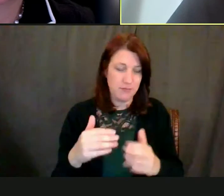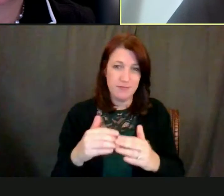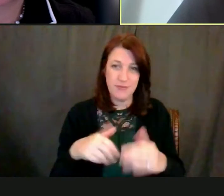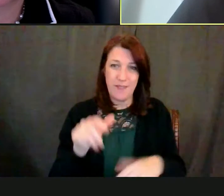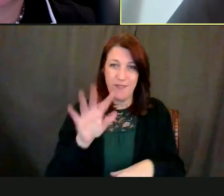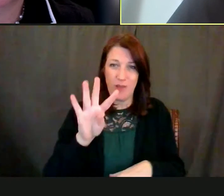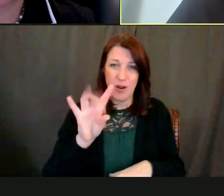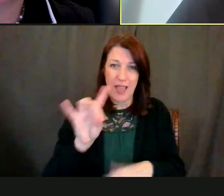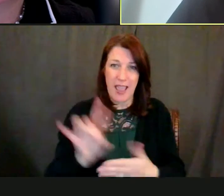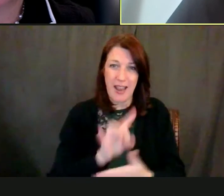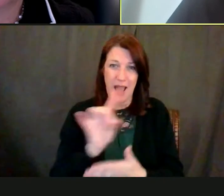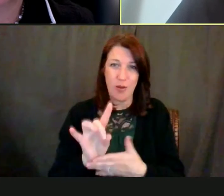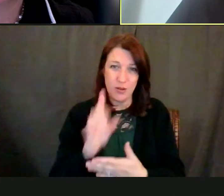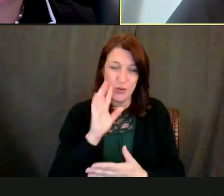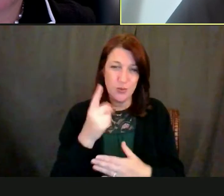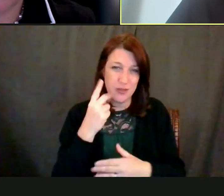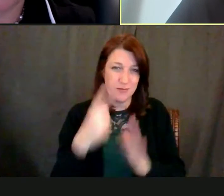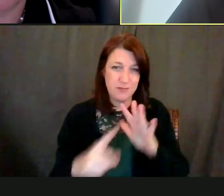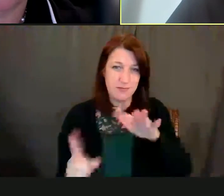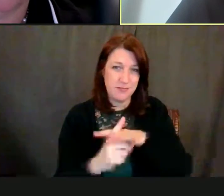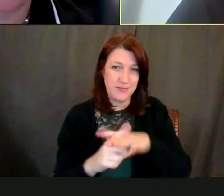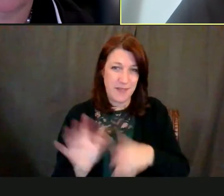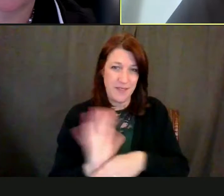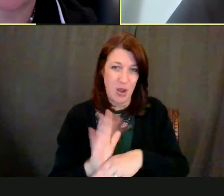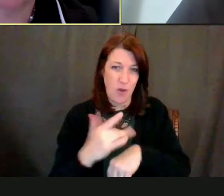of the presentation.